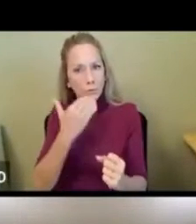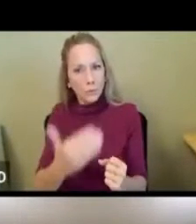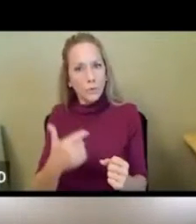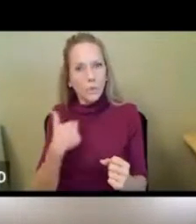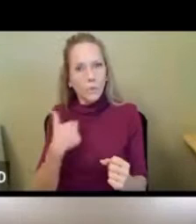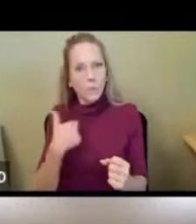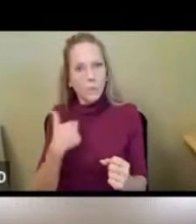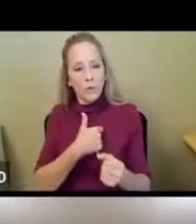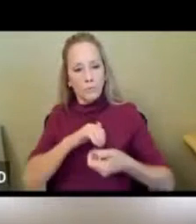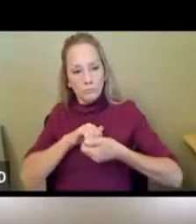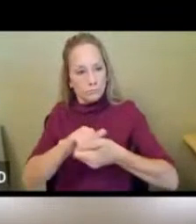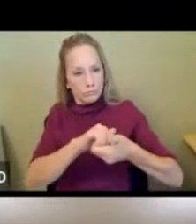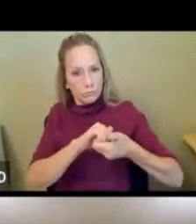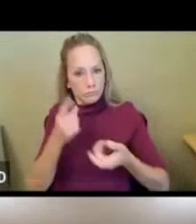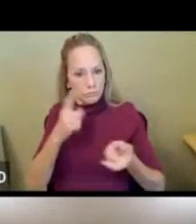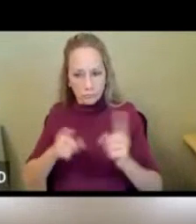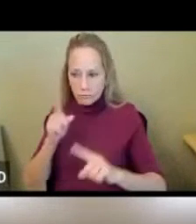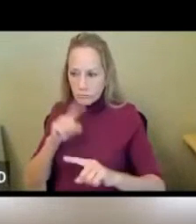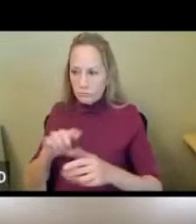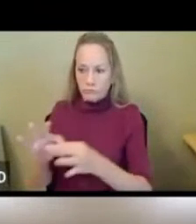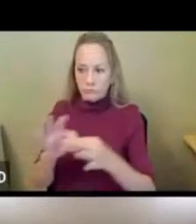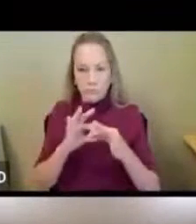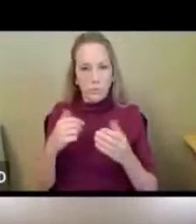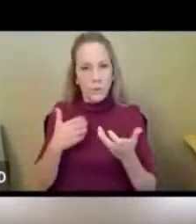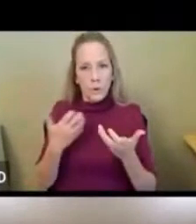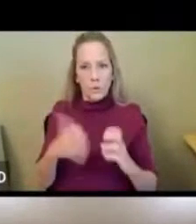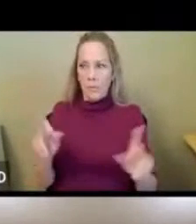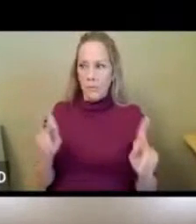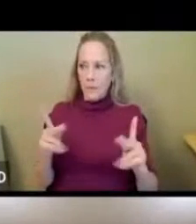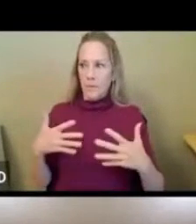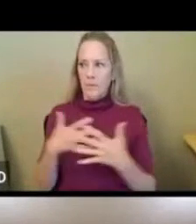frequent collaboration, and we don't want the public to get that message.